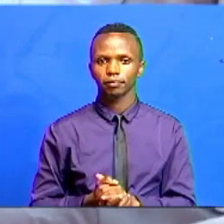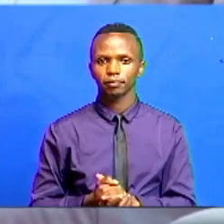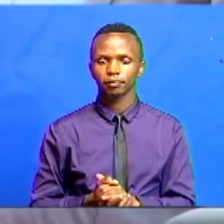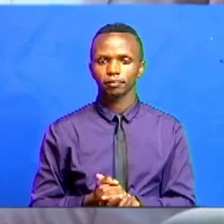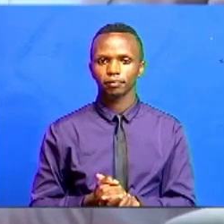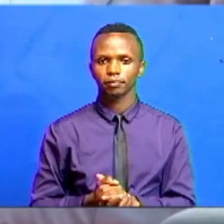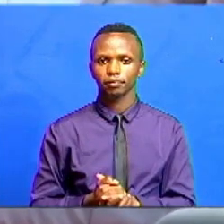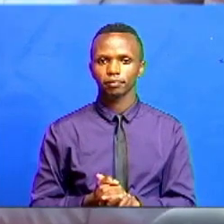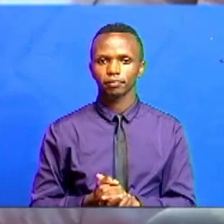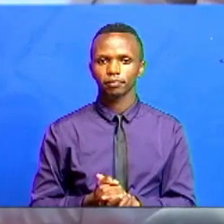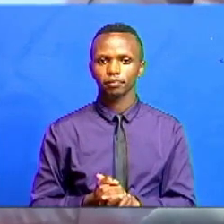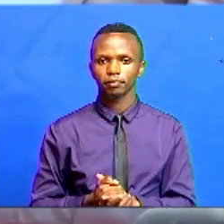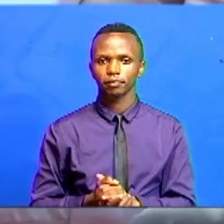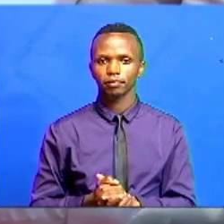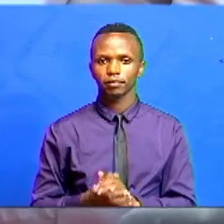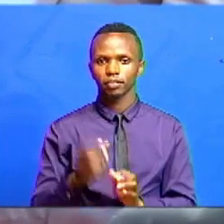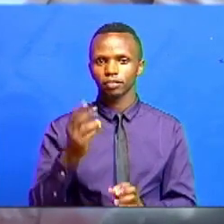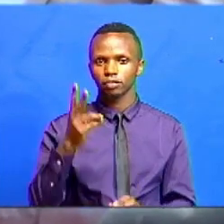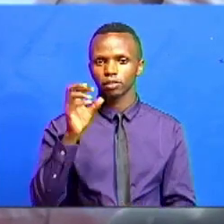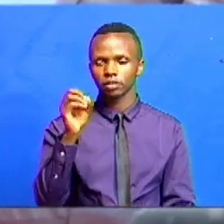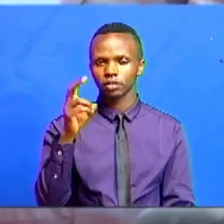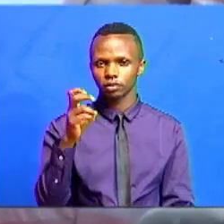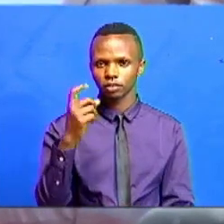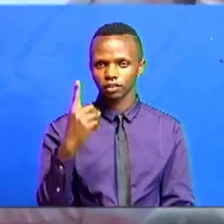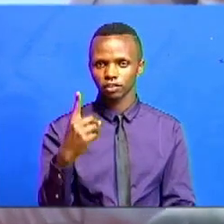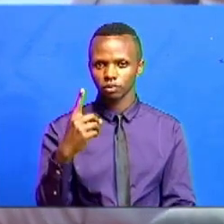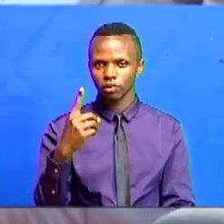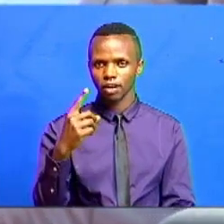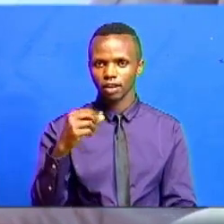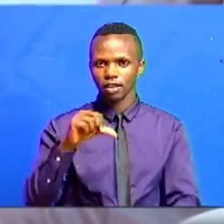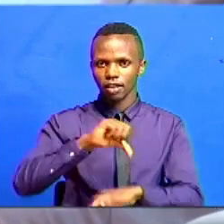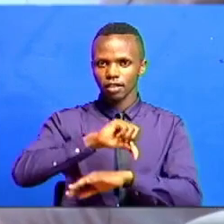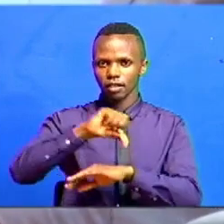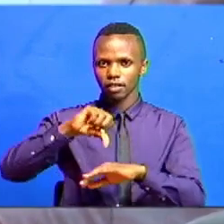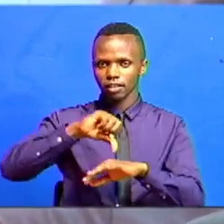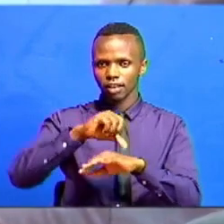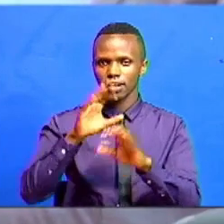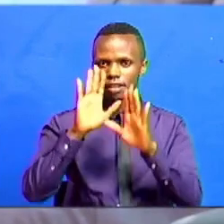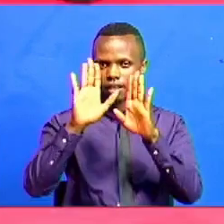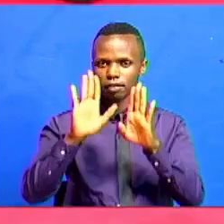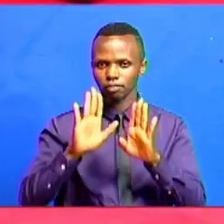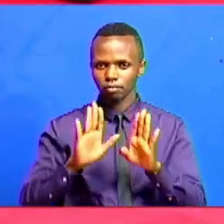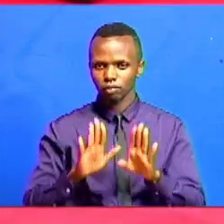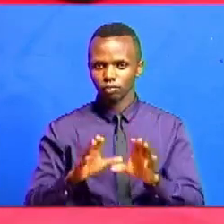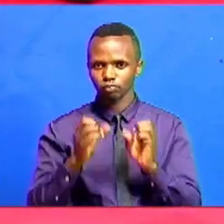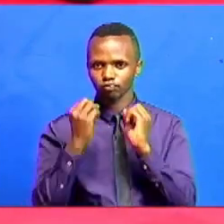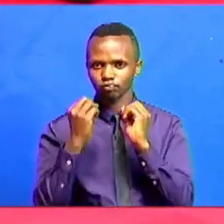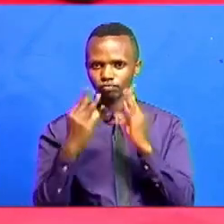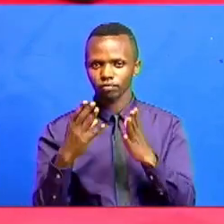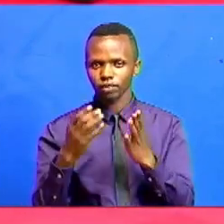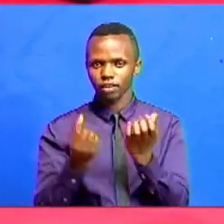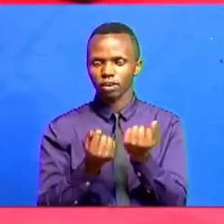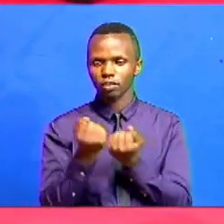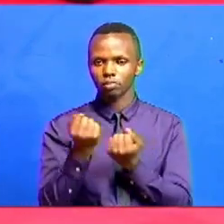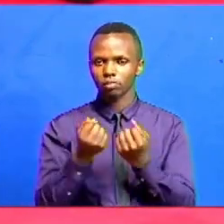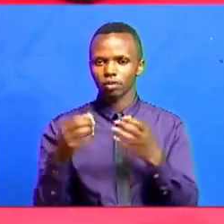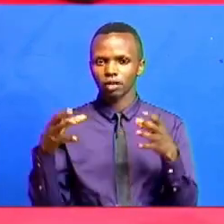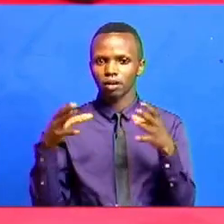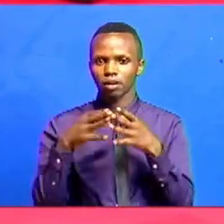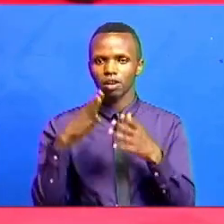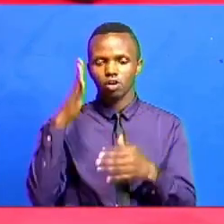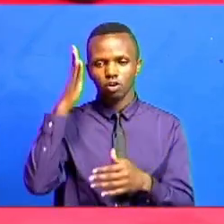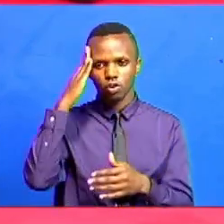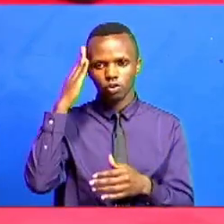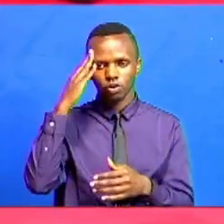In January of 2021, Iran's most prominent automotive firm, the Iran Kodro Company, also known as